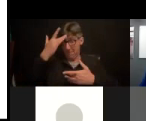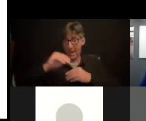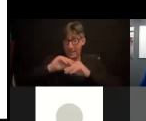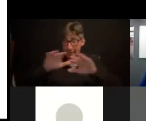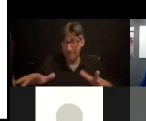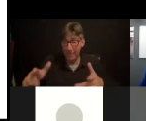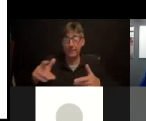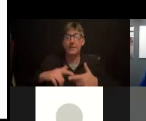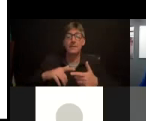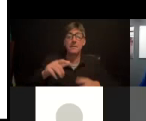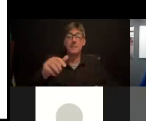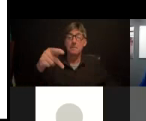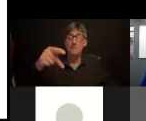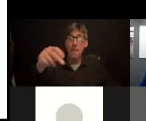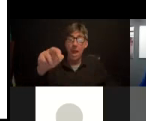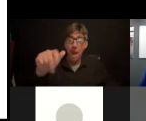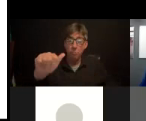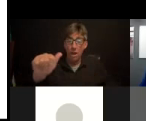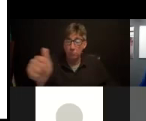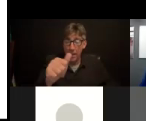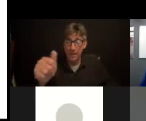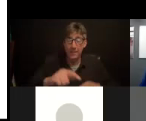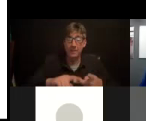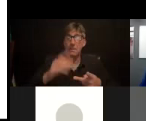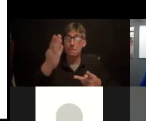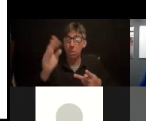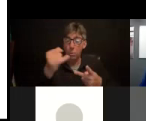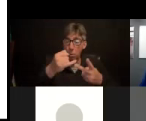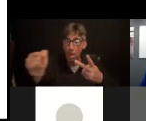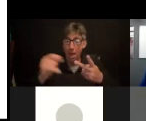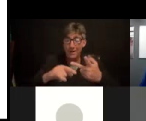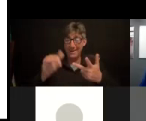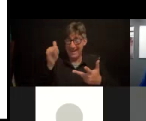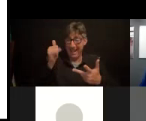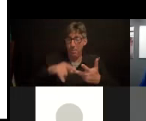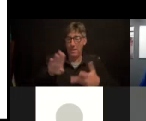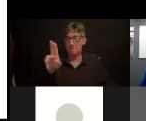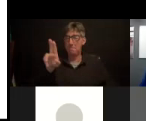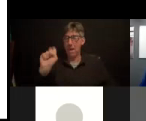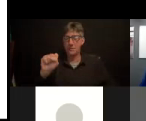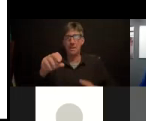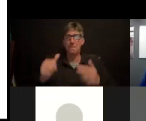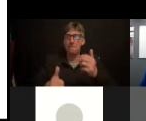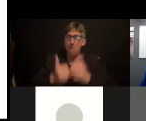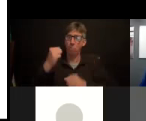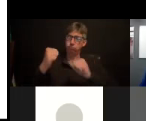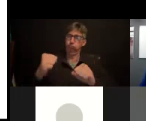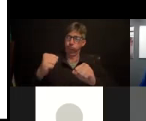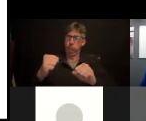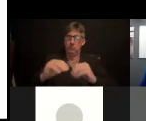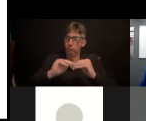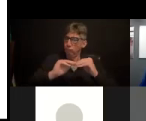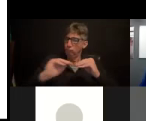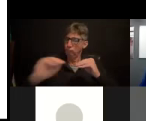blue line and the bus, which is the yellow line, have been the most durable. That is, they have retained the highest percentage of their